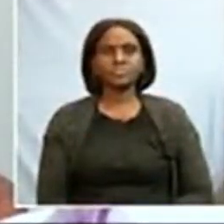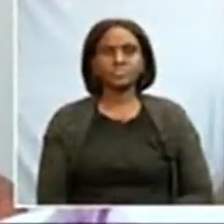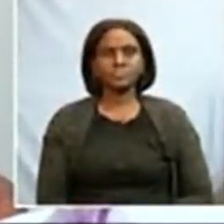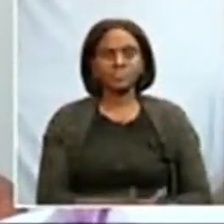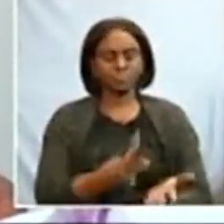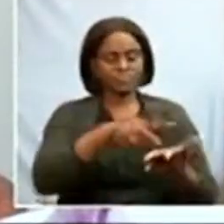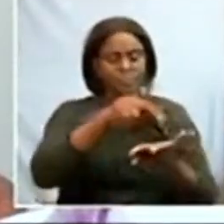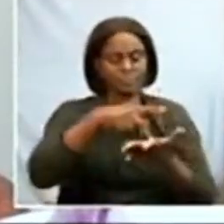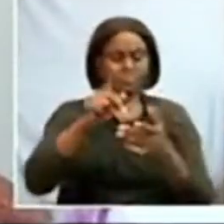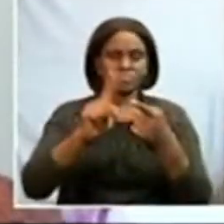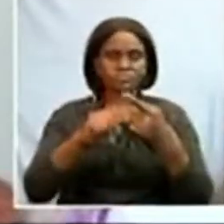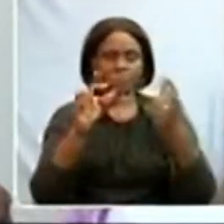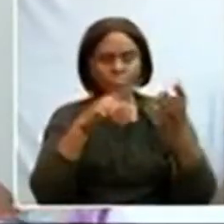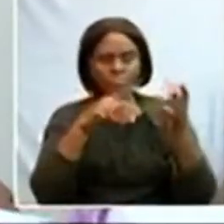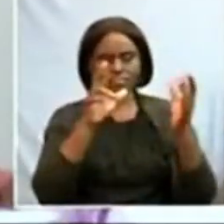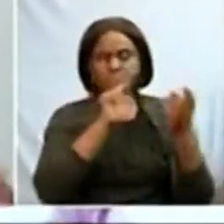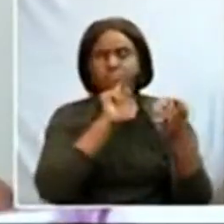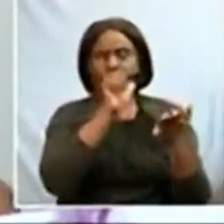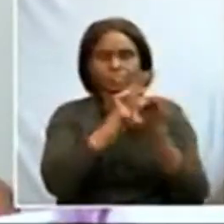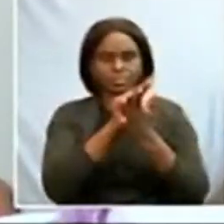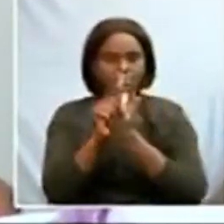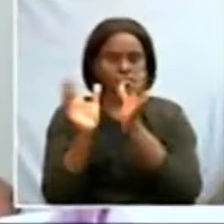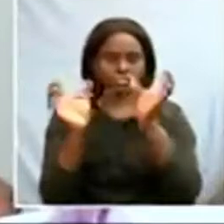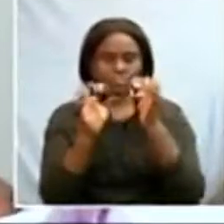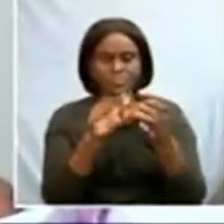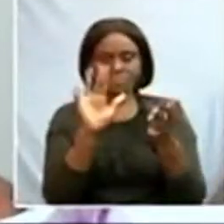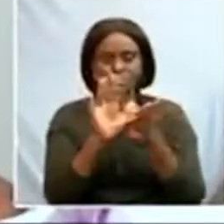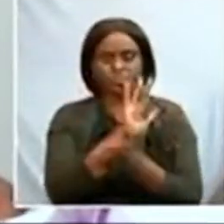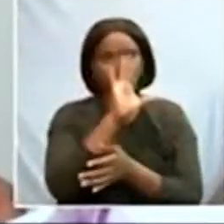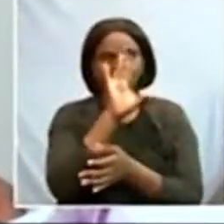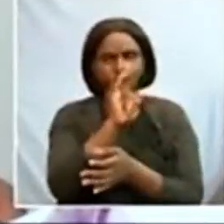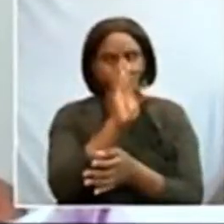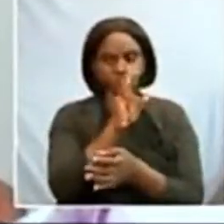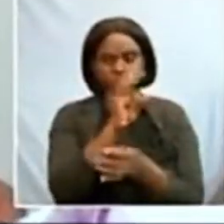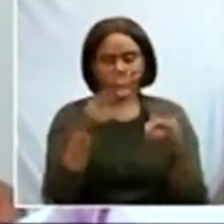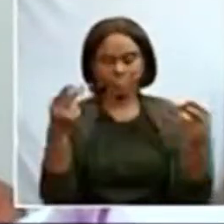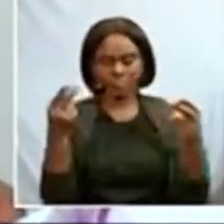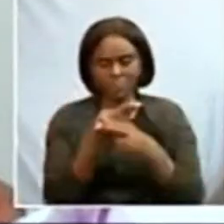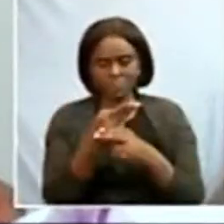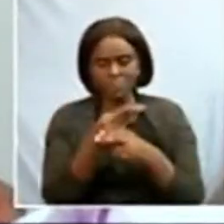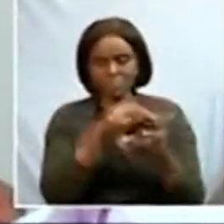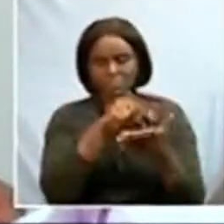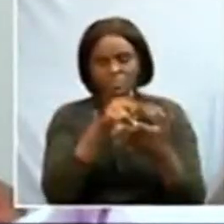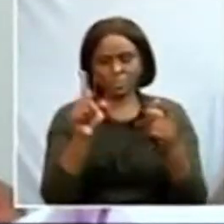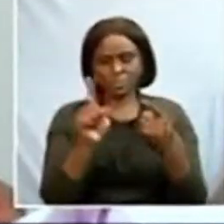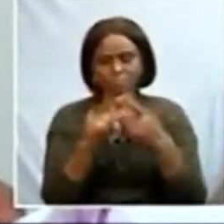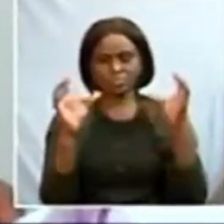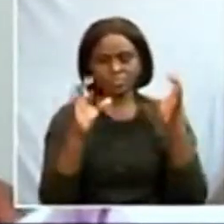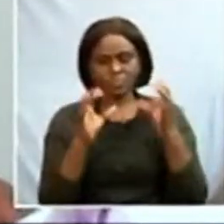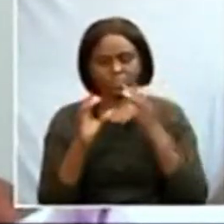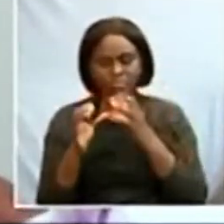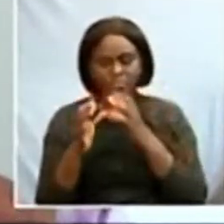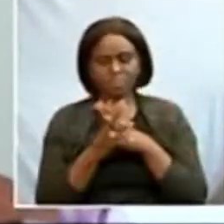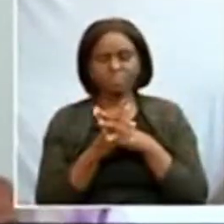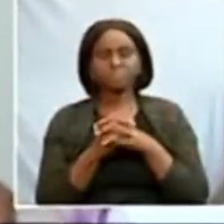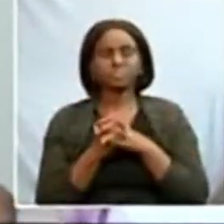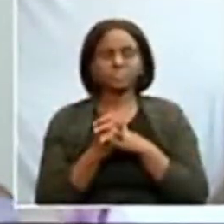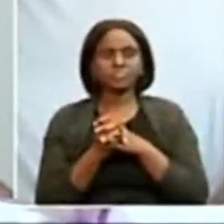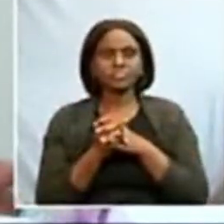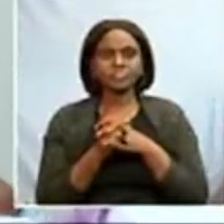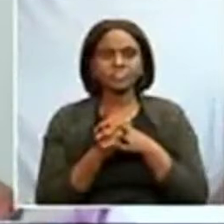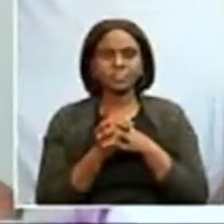Payment to unapproved clubs. Page 7, double payments to clubs.